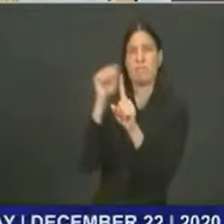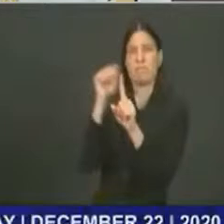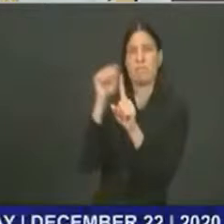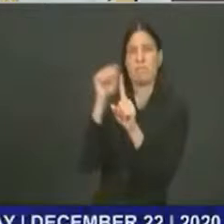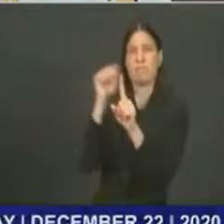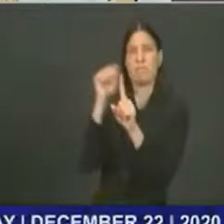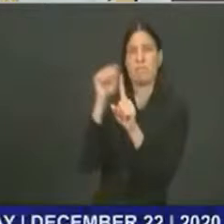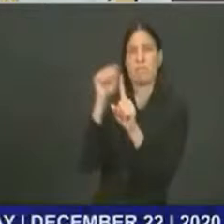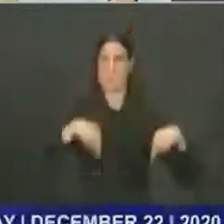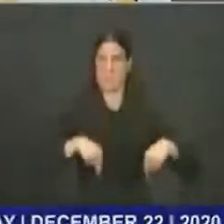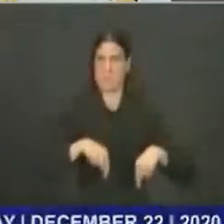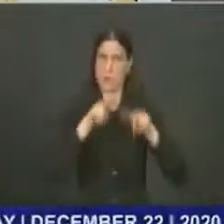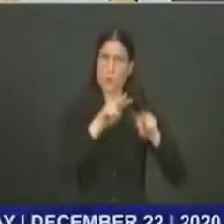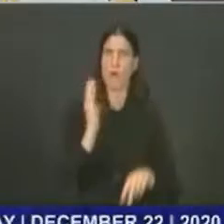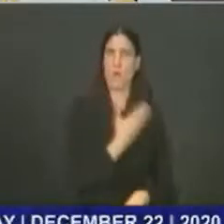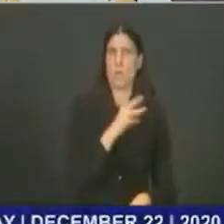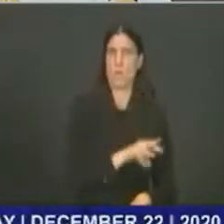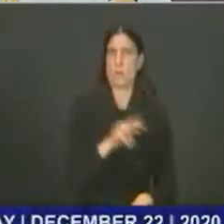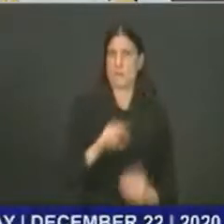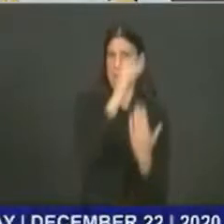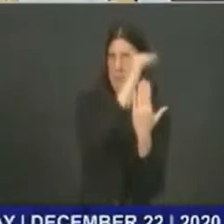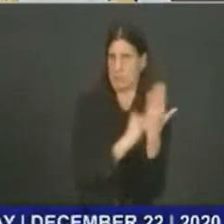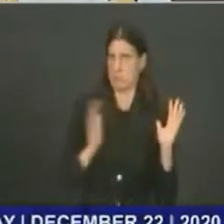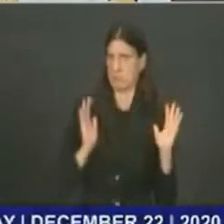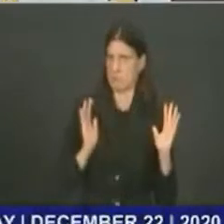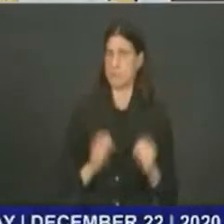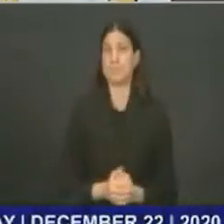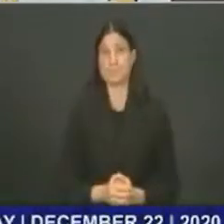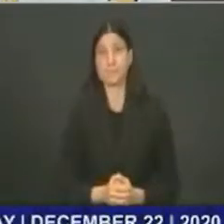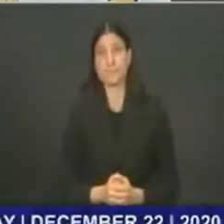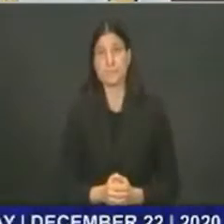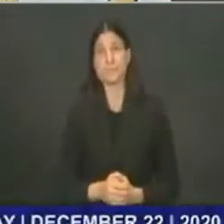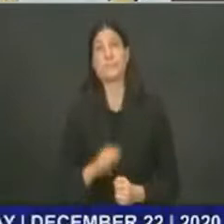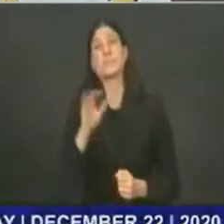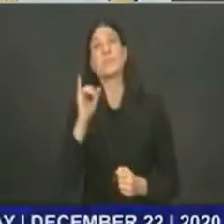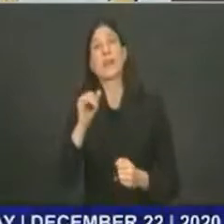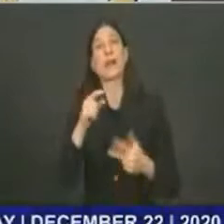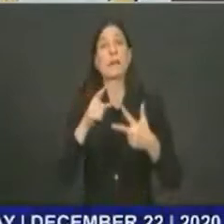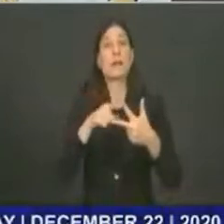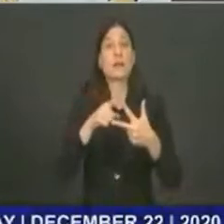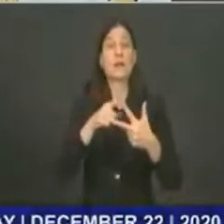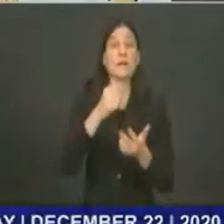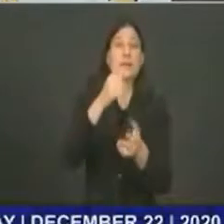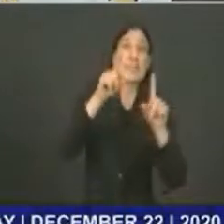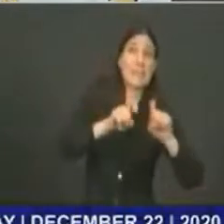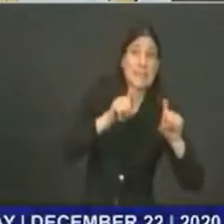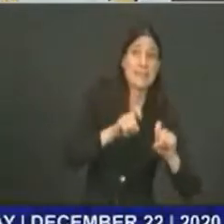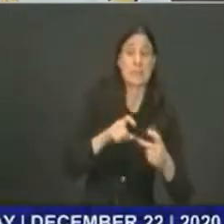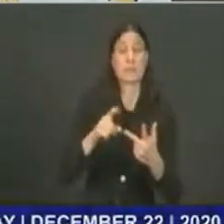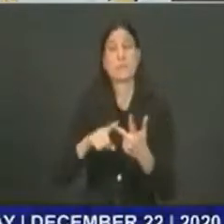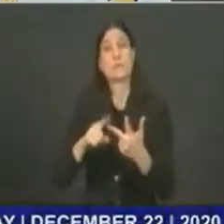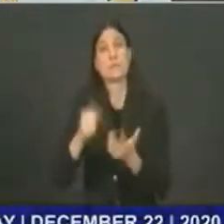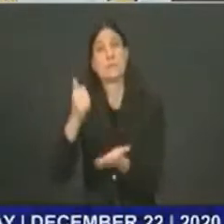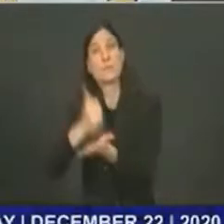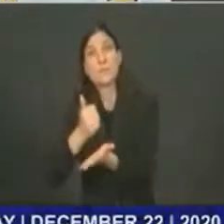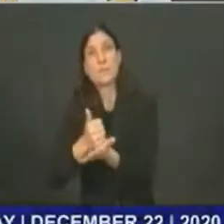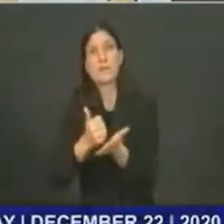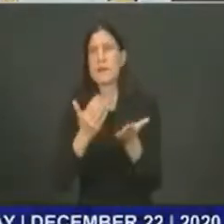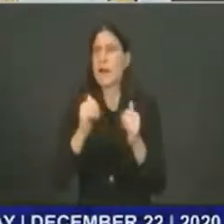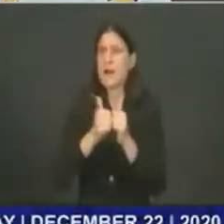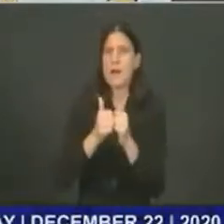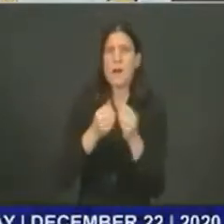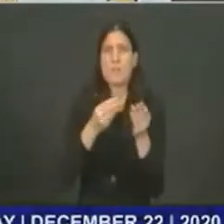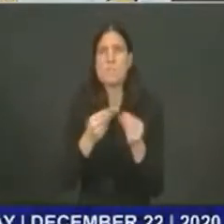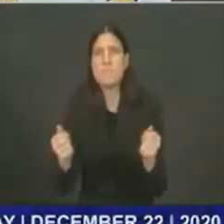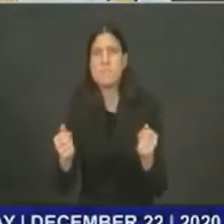go together in a package. Dr. McDonald shared last week, as physicians, when you look at tests, you want to be able to do